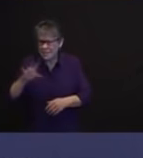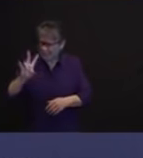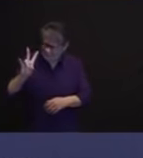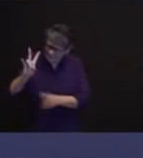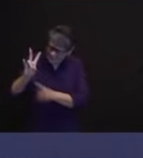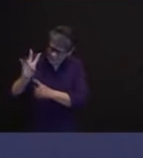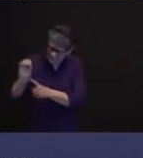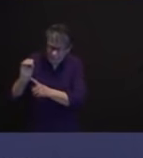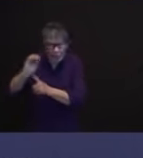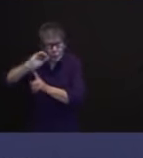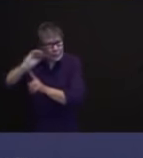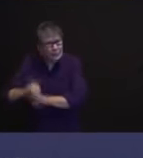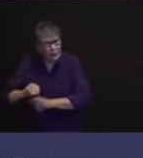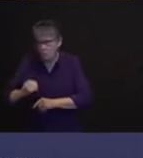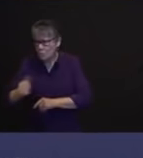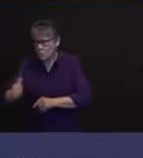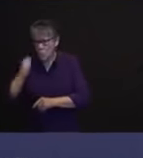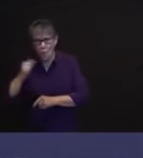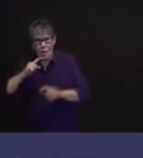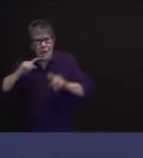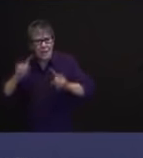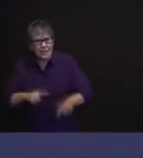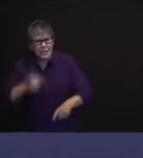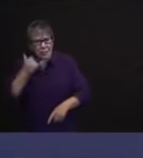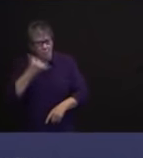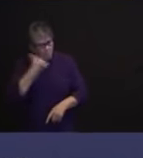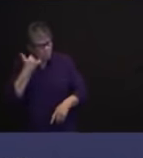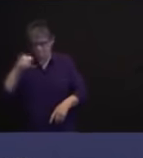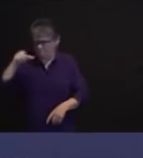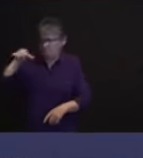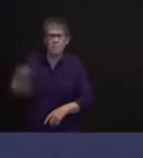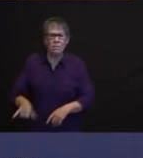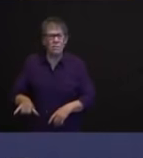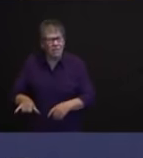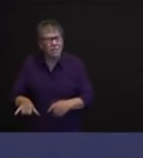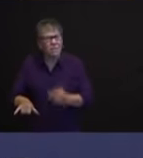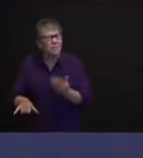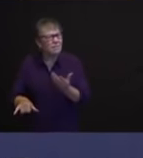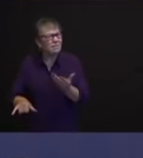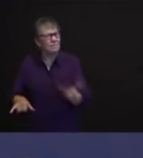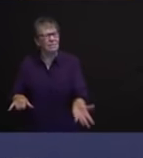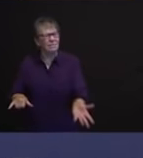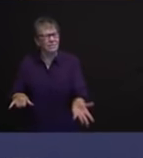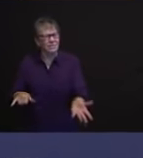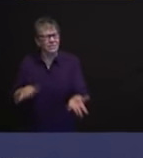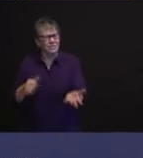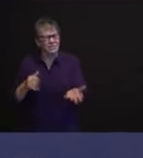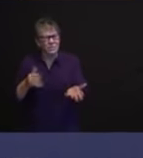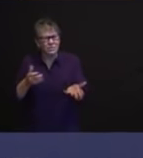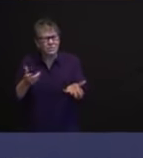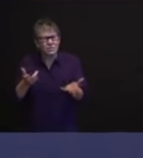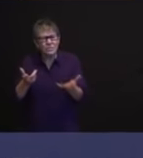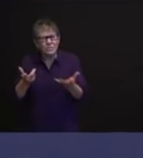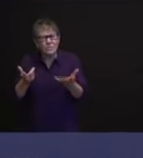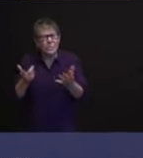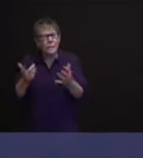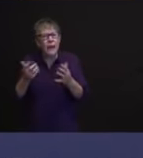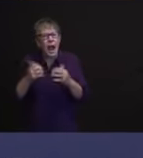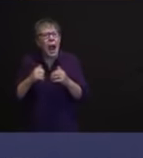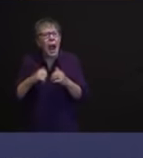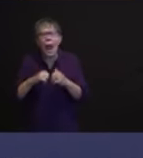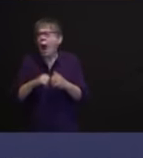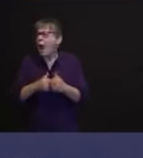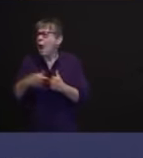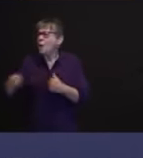How does that inhibit your ability to make decisions about closings and reopenings